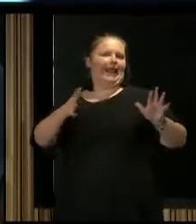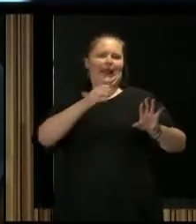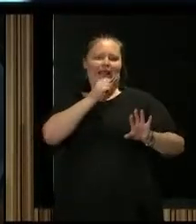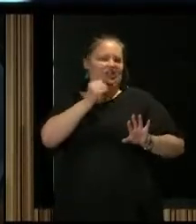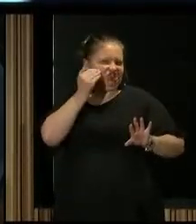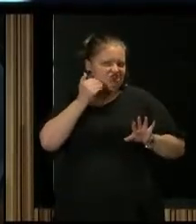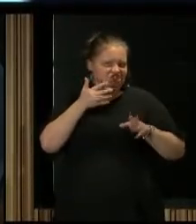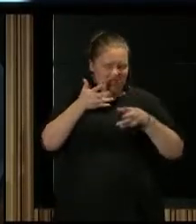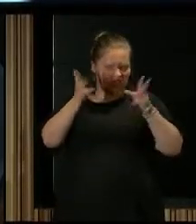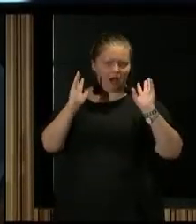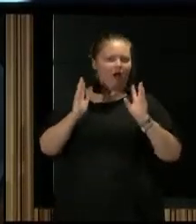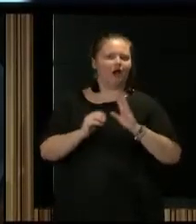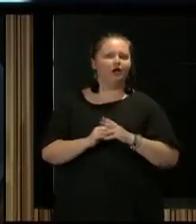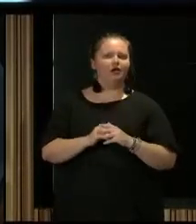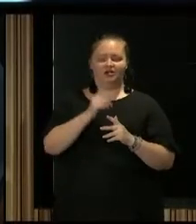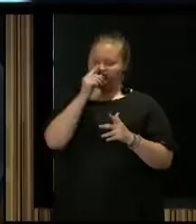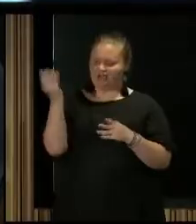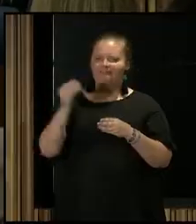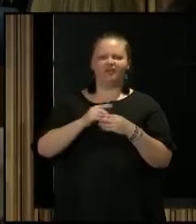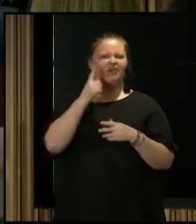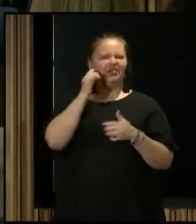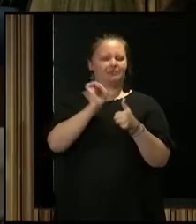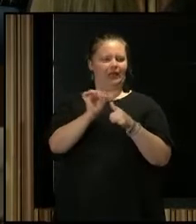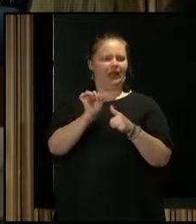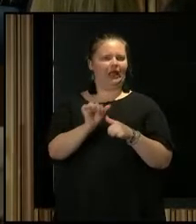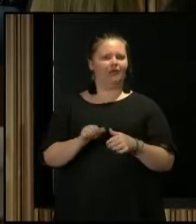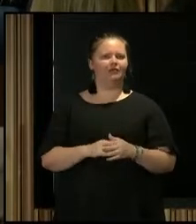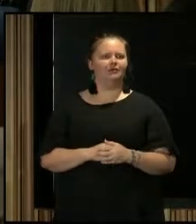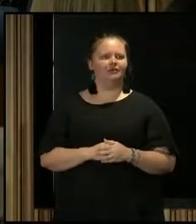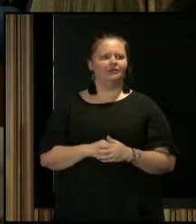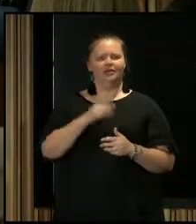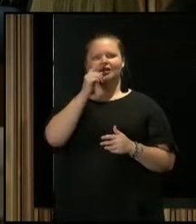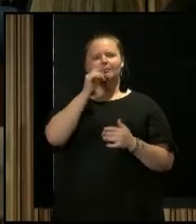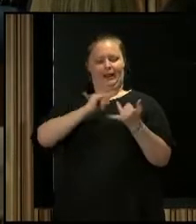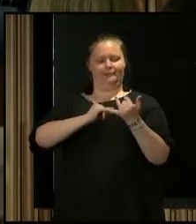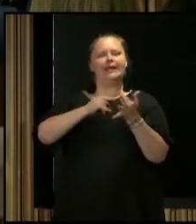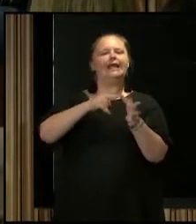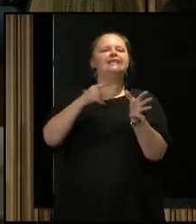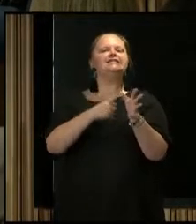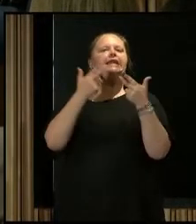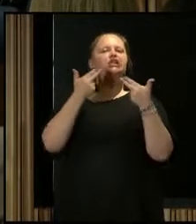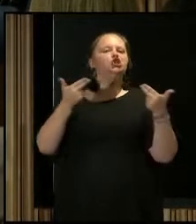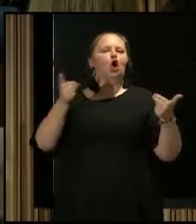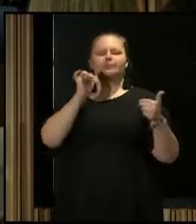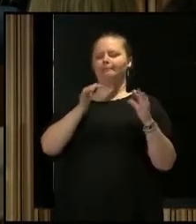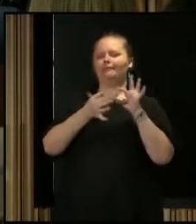to come along and make something together, the better we'll be for it. Yeah. You could throw in some sea shanties, perhaps, and reach out in